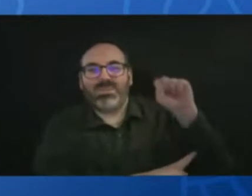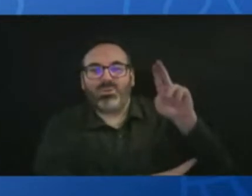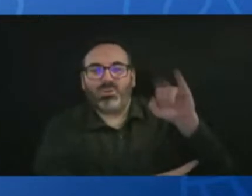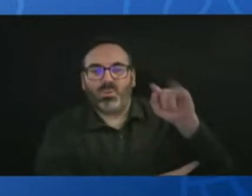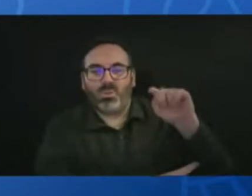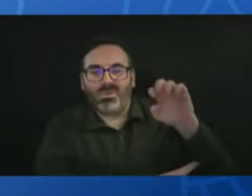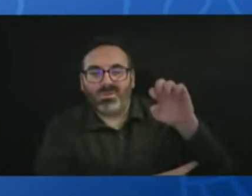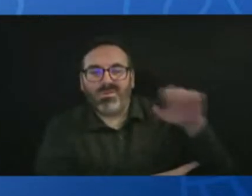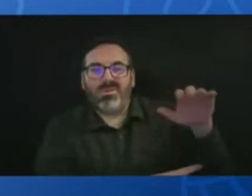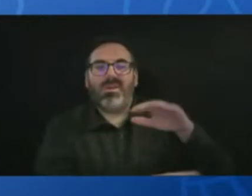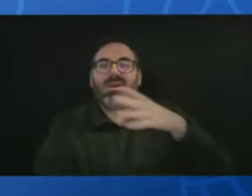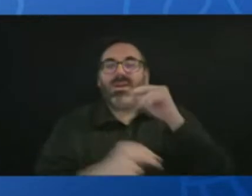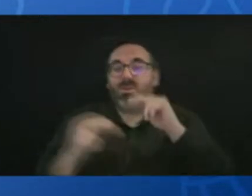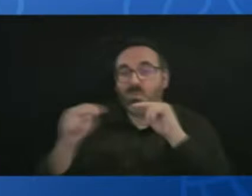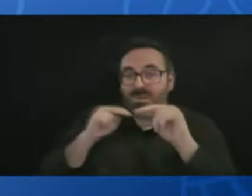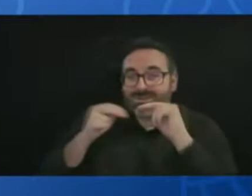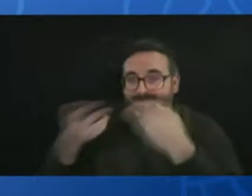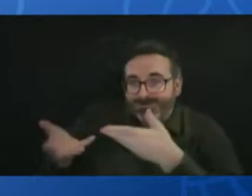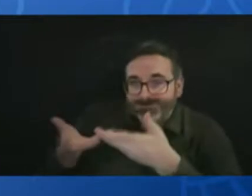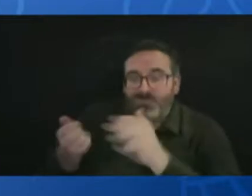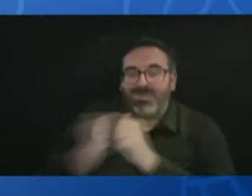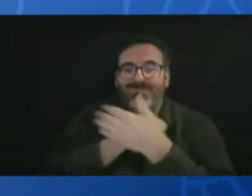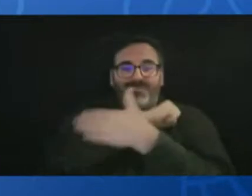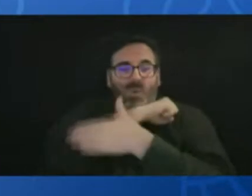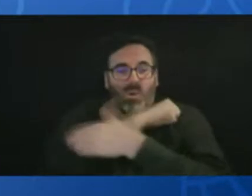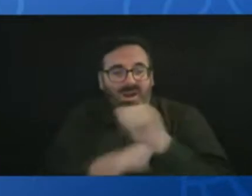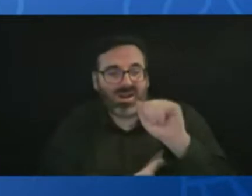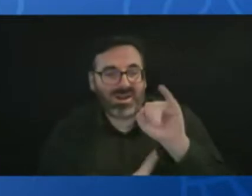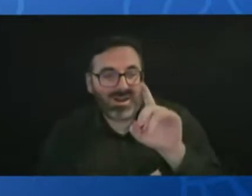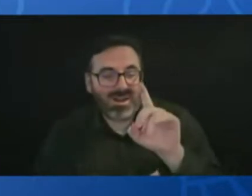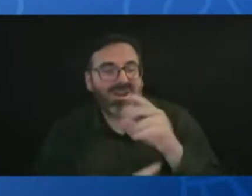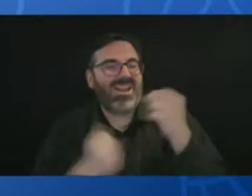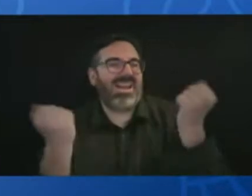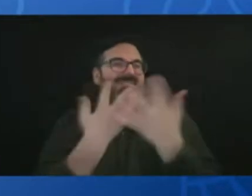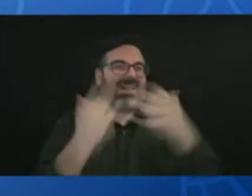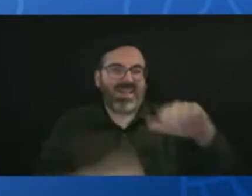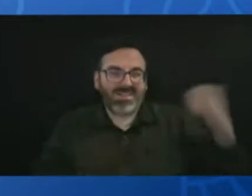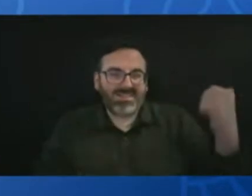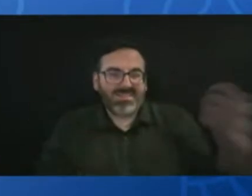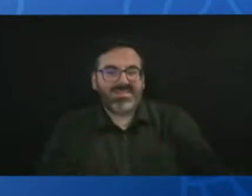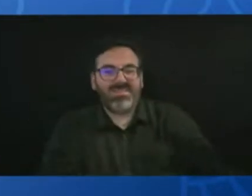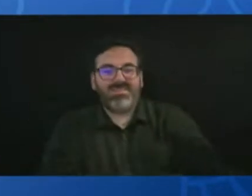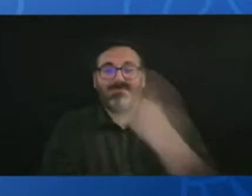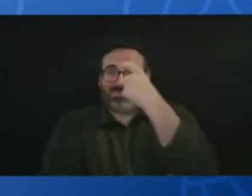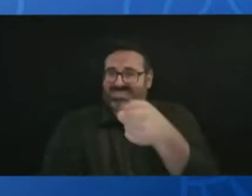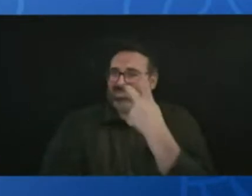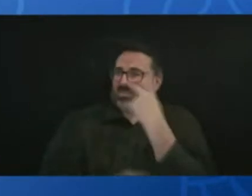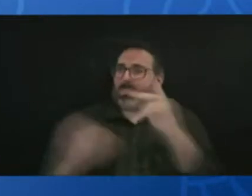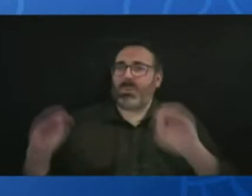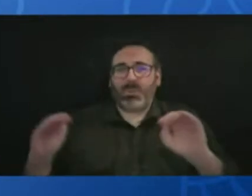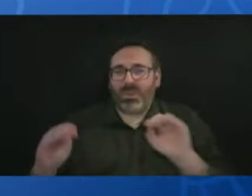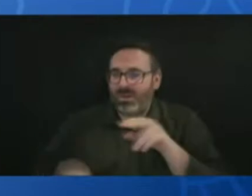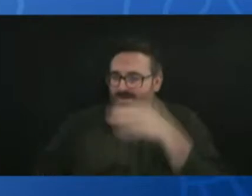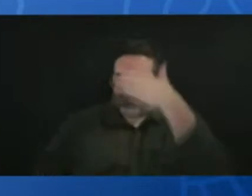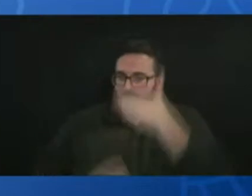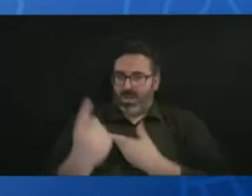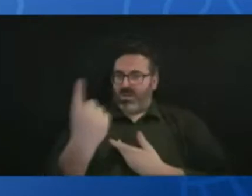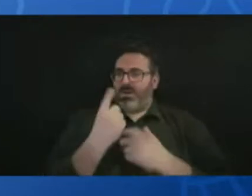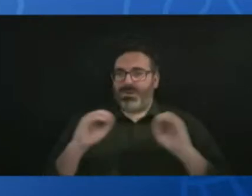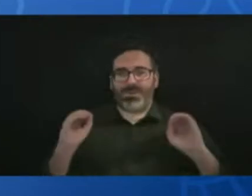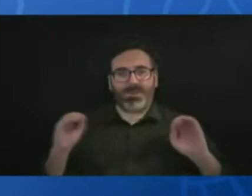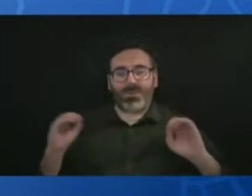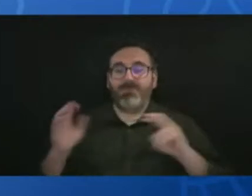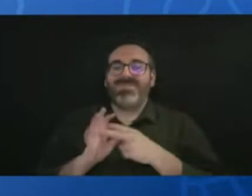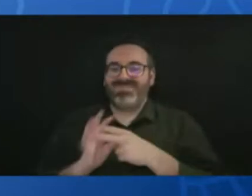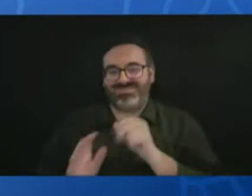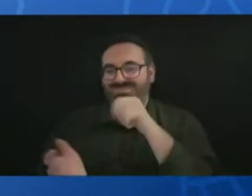else. Because you don't see it and it's not in front of you doesn't mean it's not happening. It is an operation around the world that is the biggest